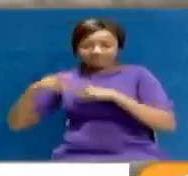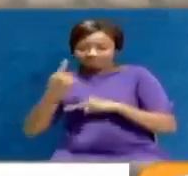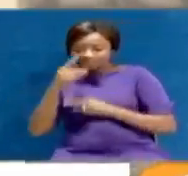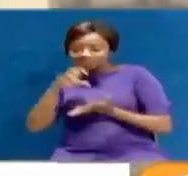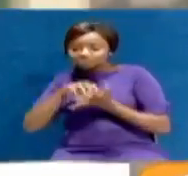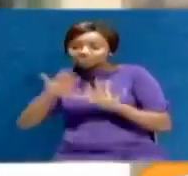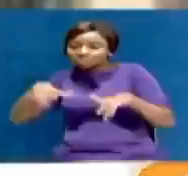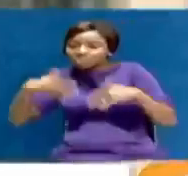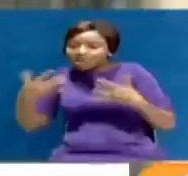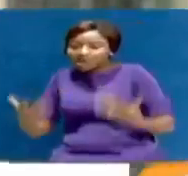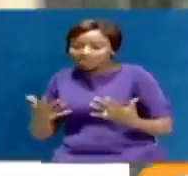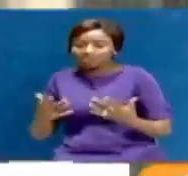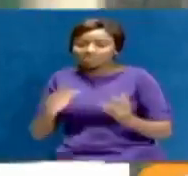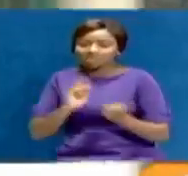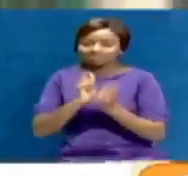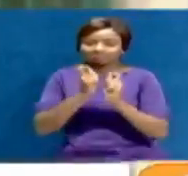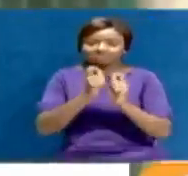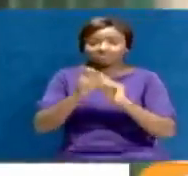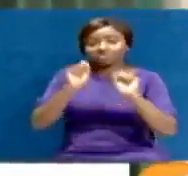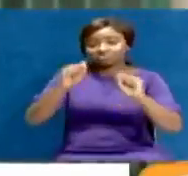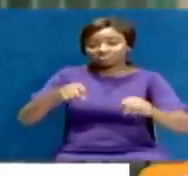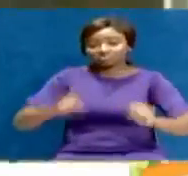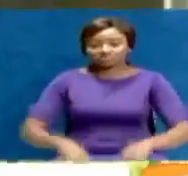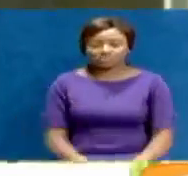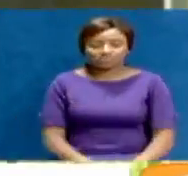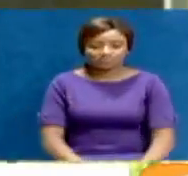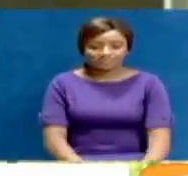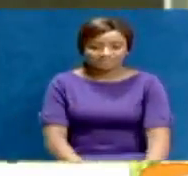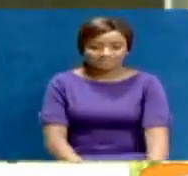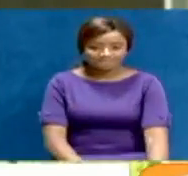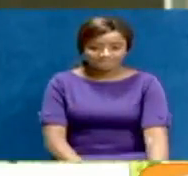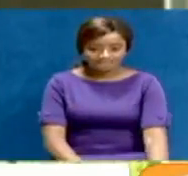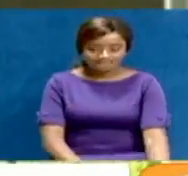after the lapse of the 30 days. Dorcas Wangira, Citizen TV, Nairobi.